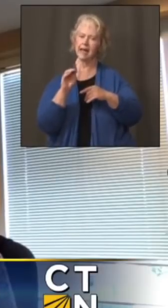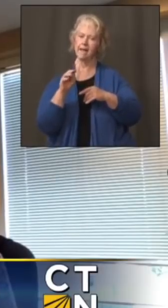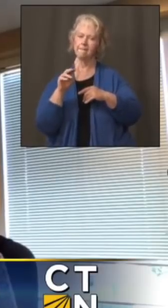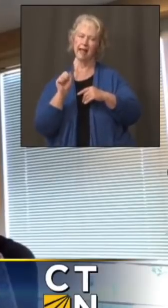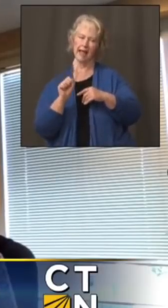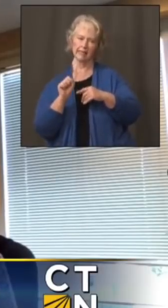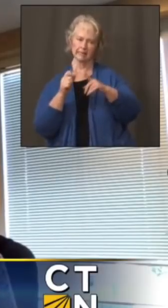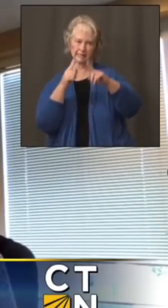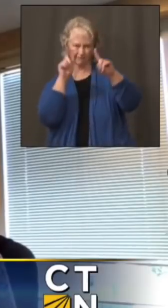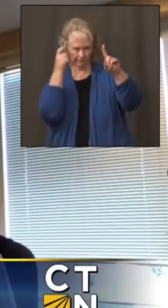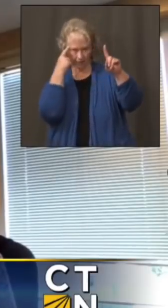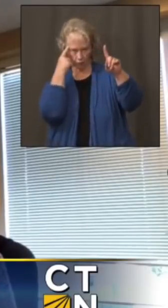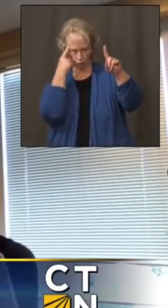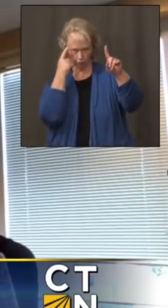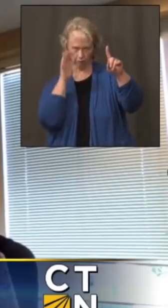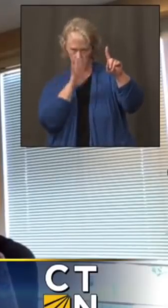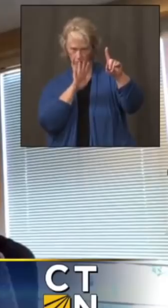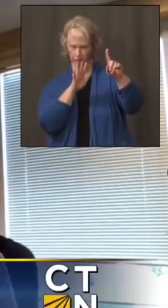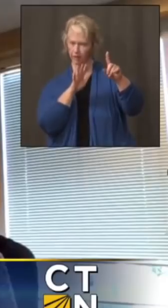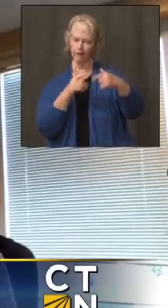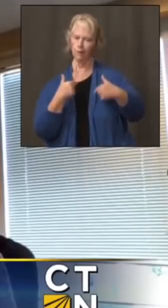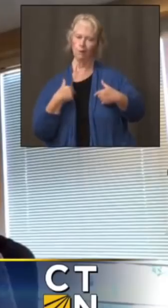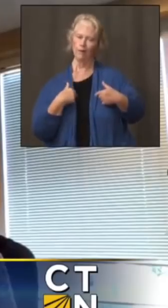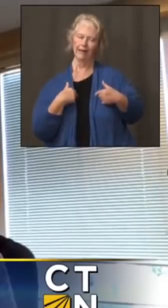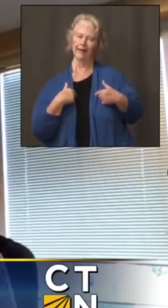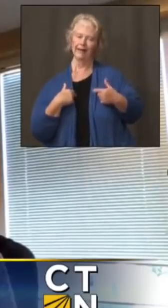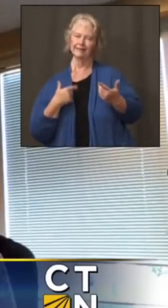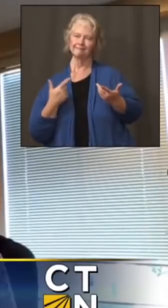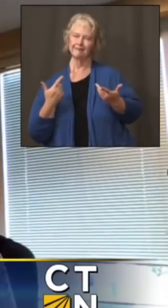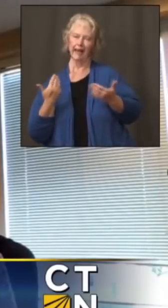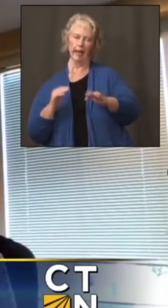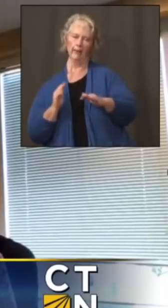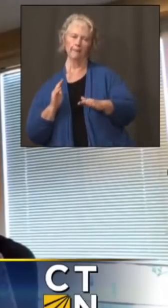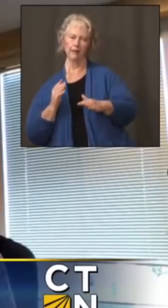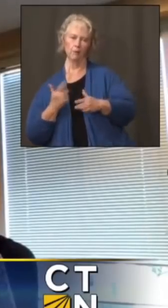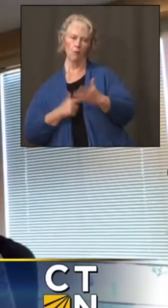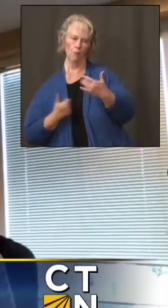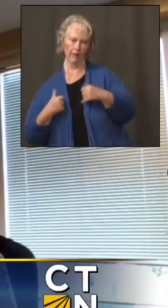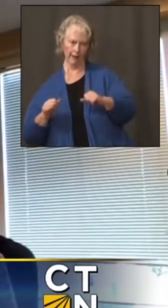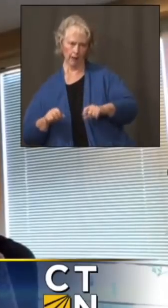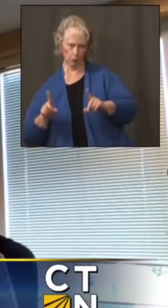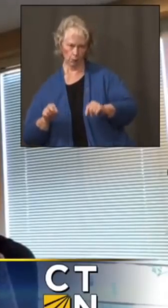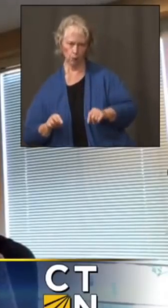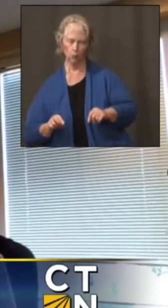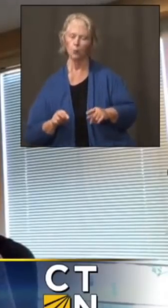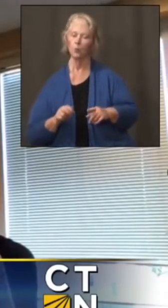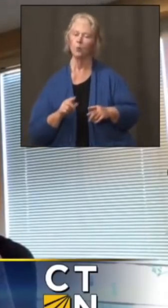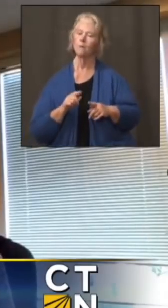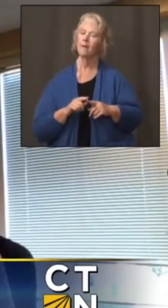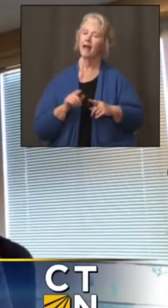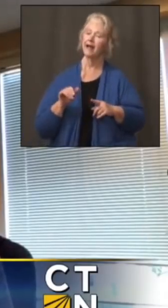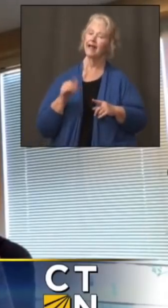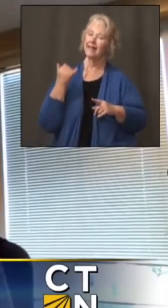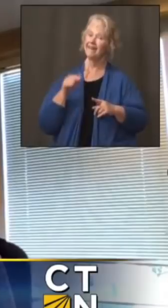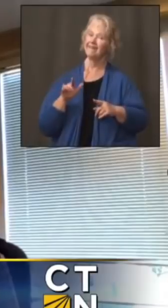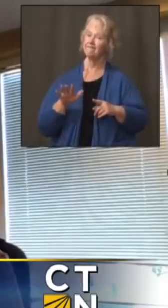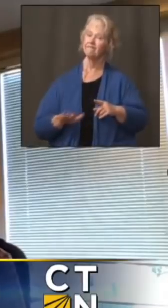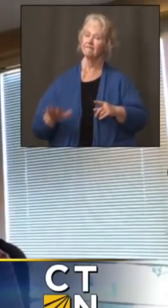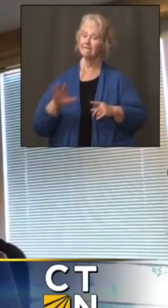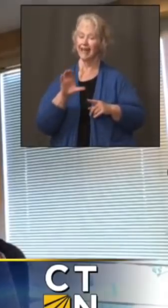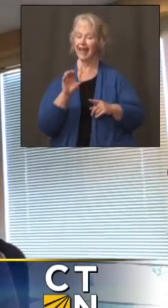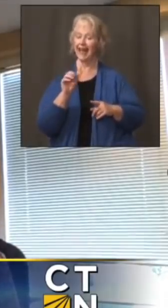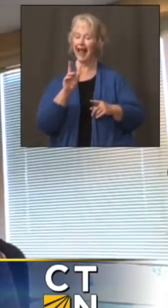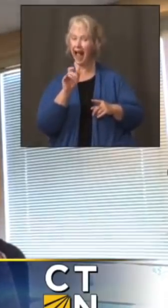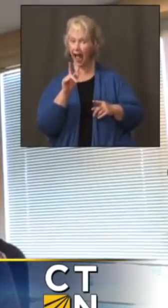have the discretion necessarily to scale that back, but we have been, until the entire county gets over a